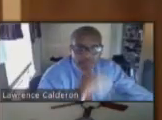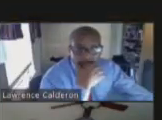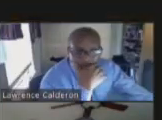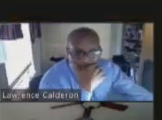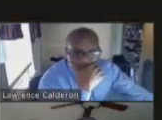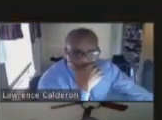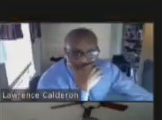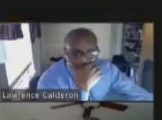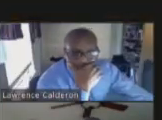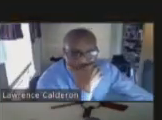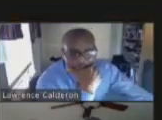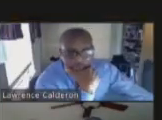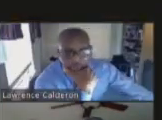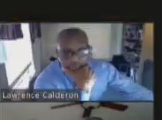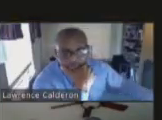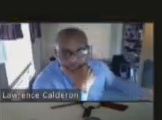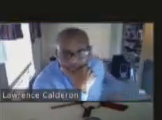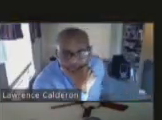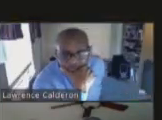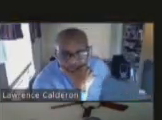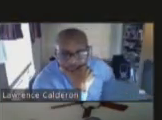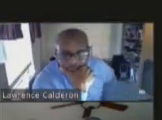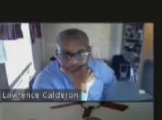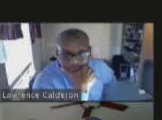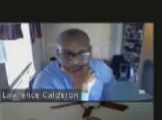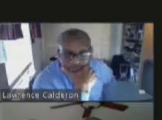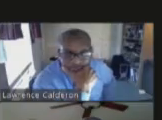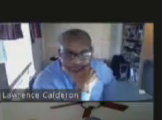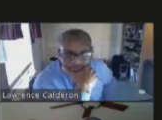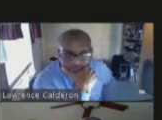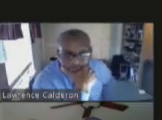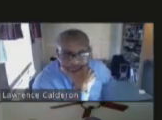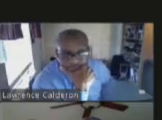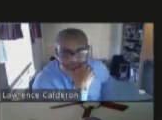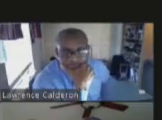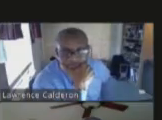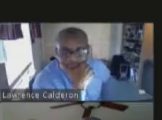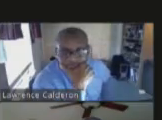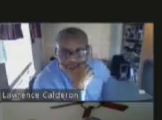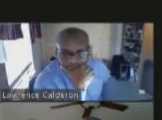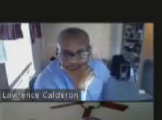Yes, I came in at the any questions time, which I think is probably appropriate.